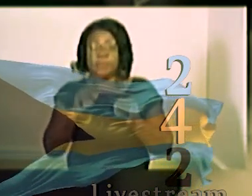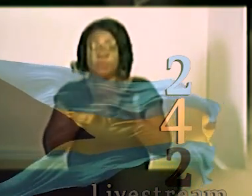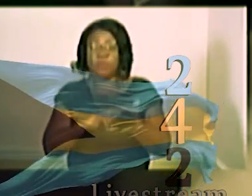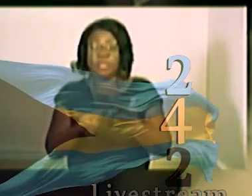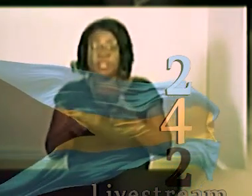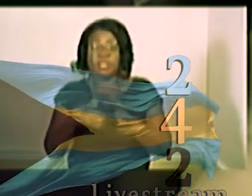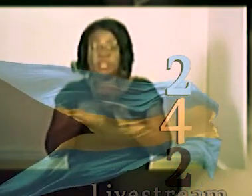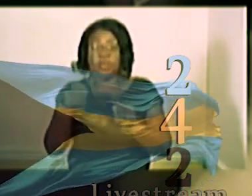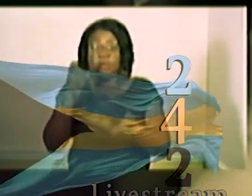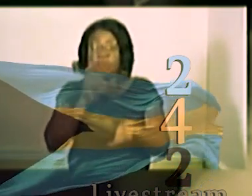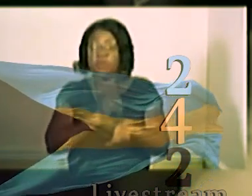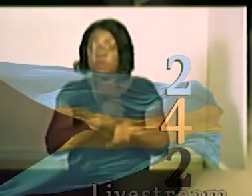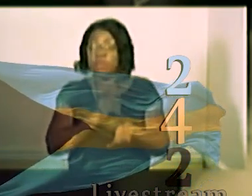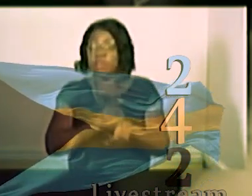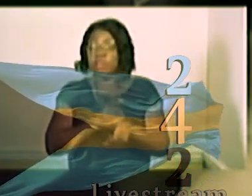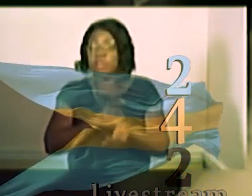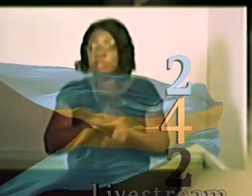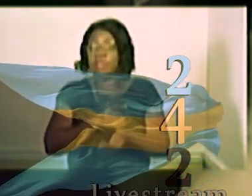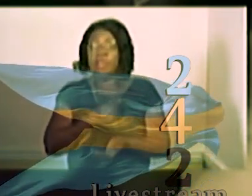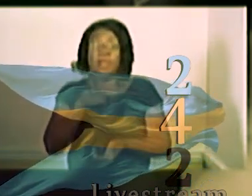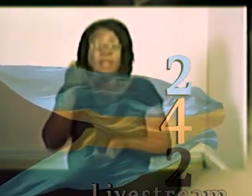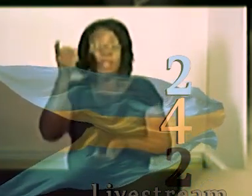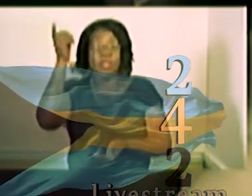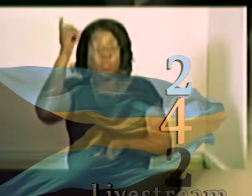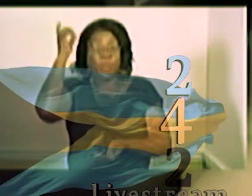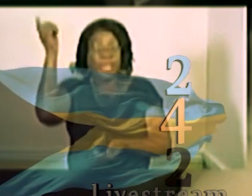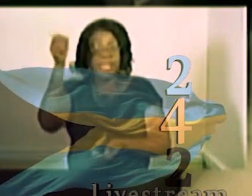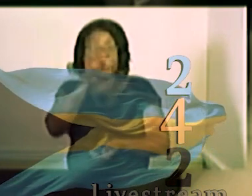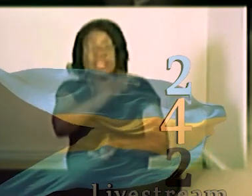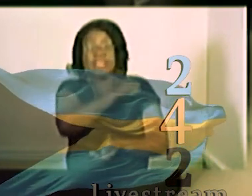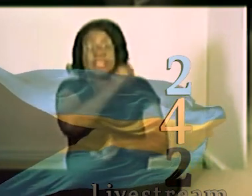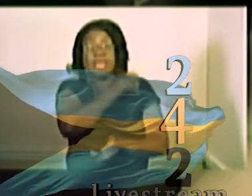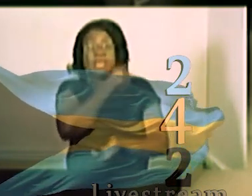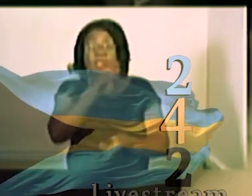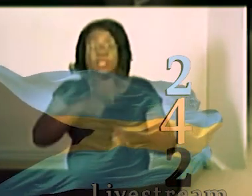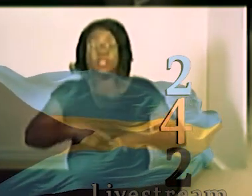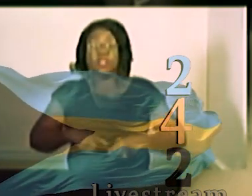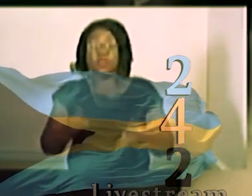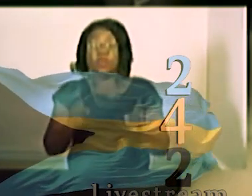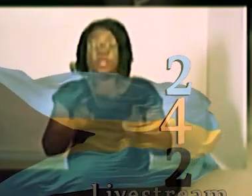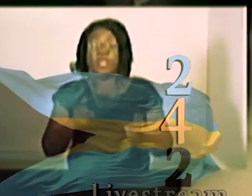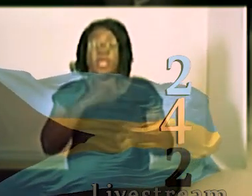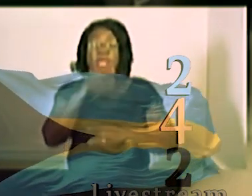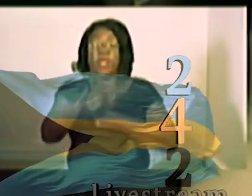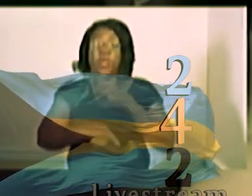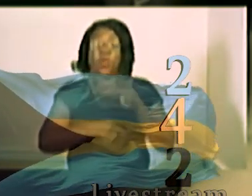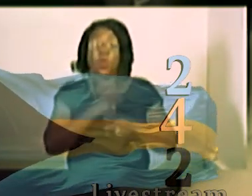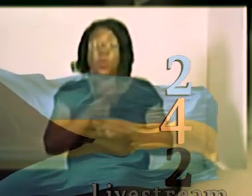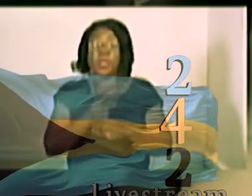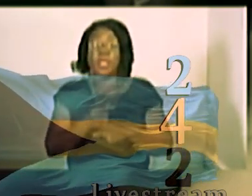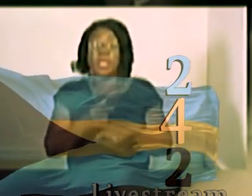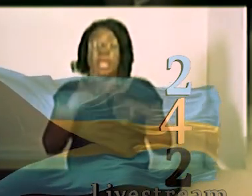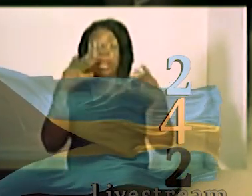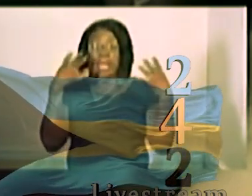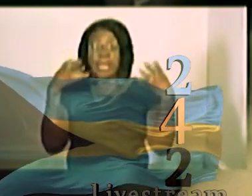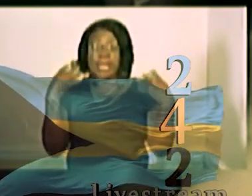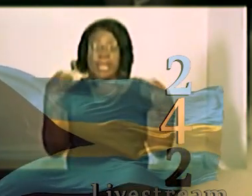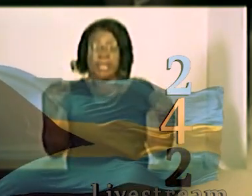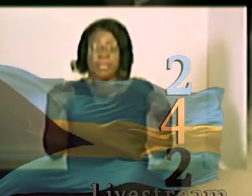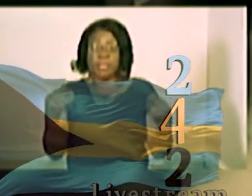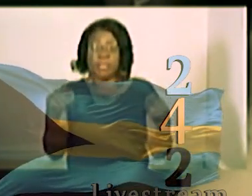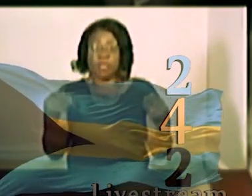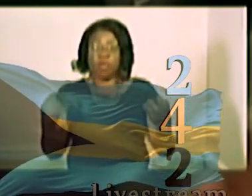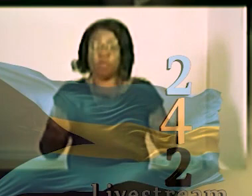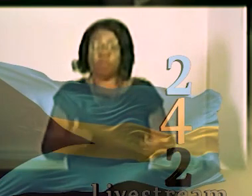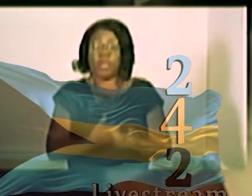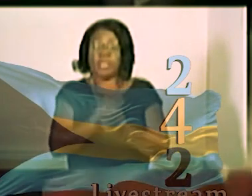of Dr. Dwayne Sands as Minister of Health during a global health crisis? And can you explain